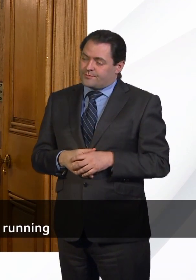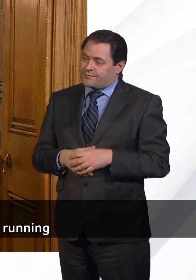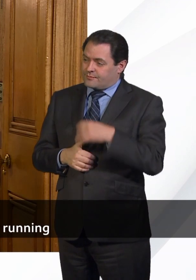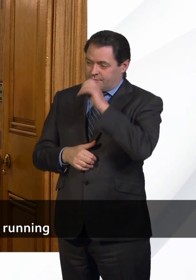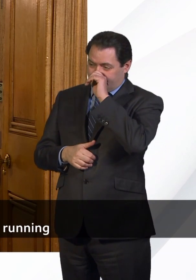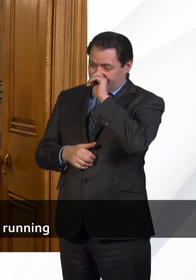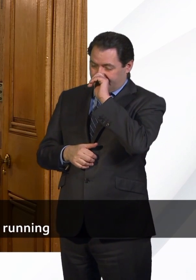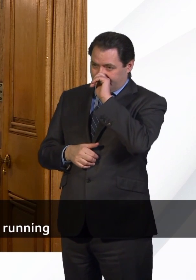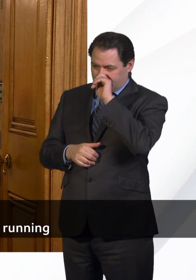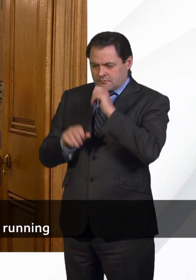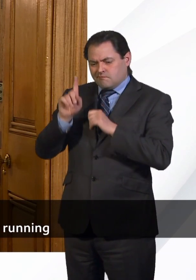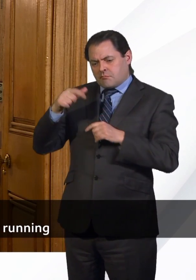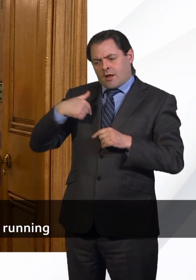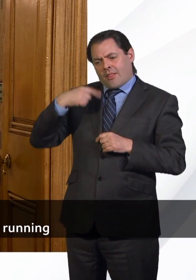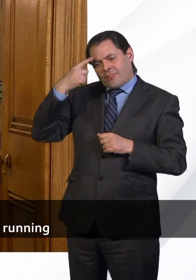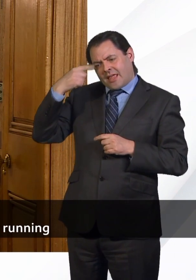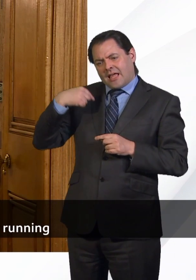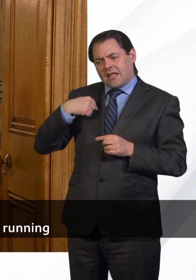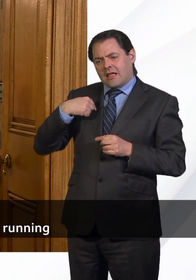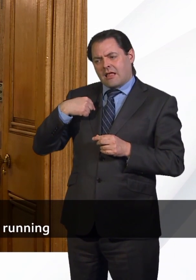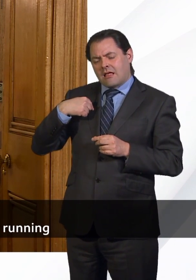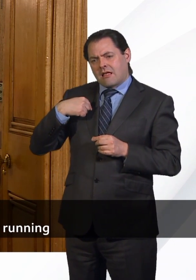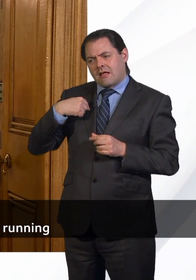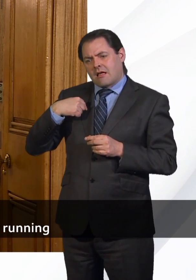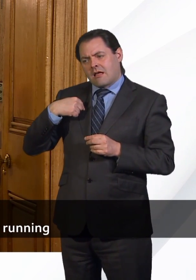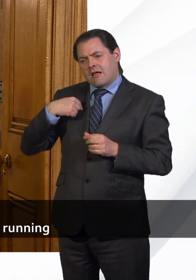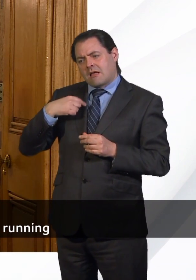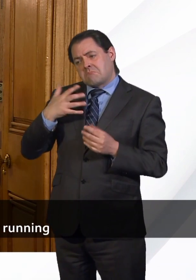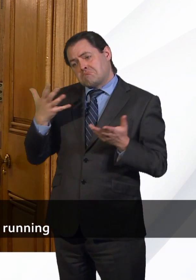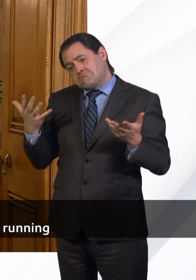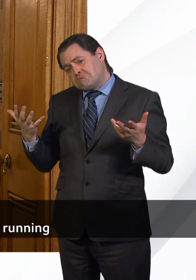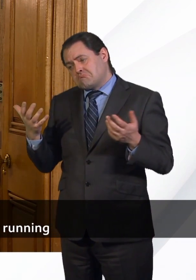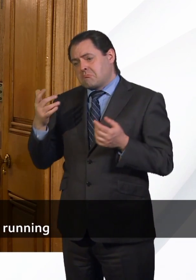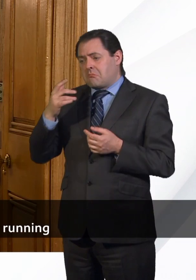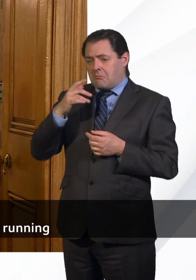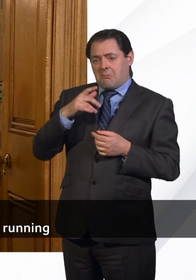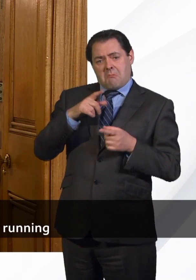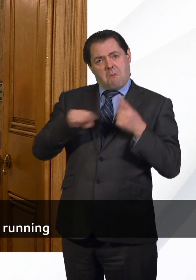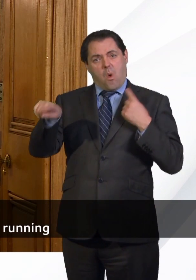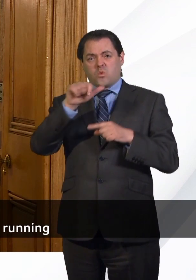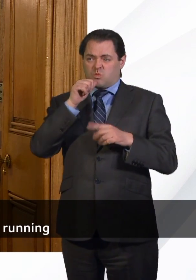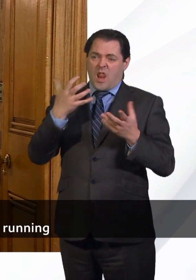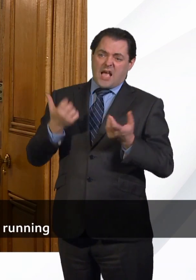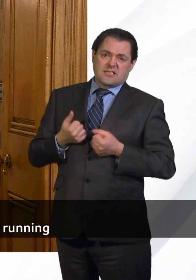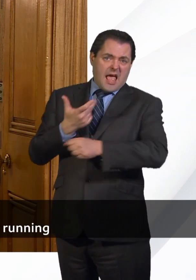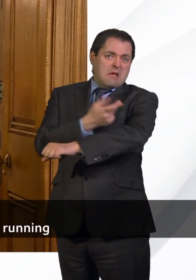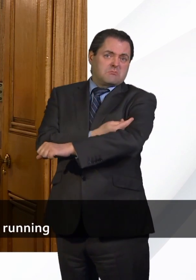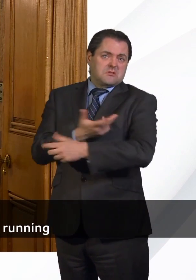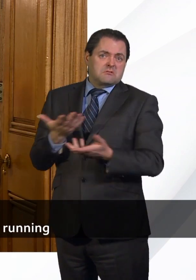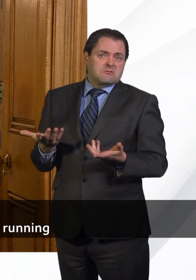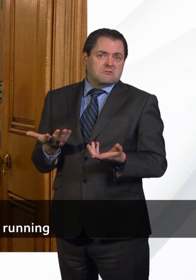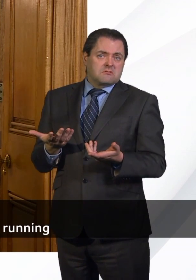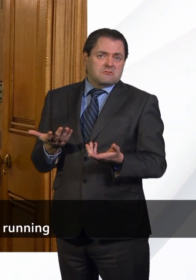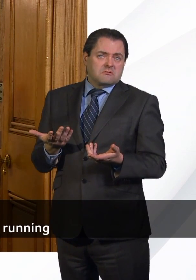we're proceeding on the basis that just such a huge proportion of the population are going to take this up because of the